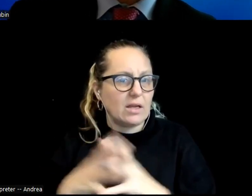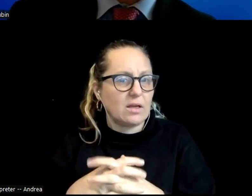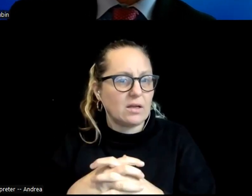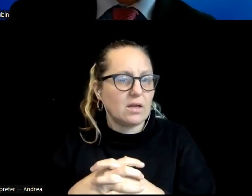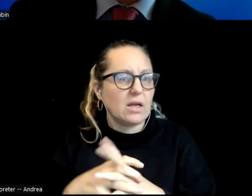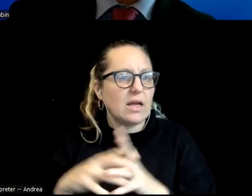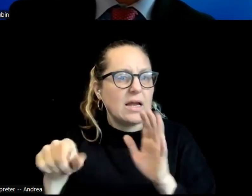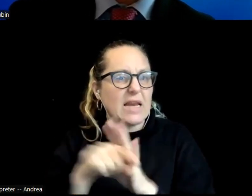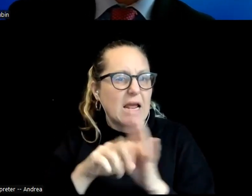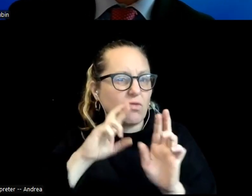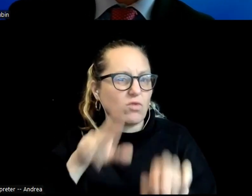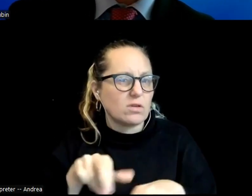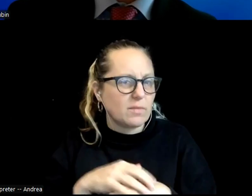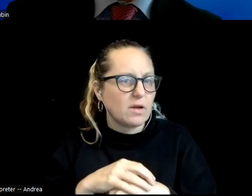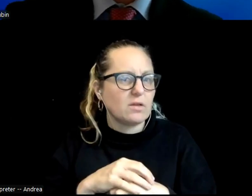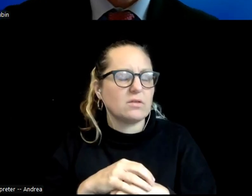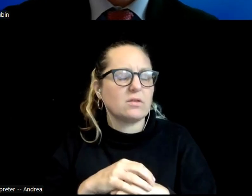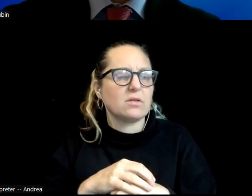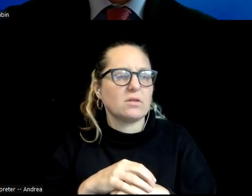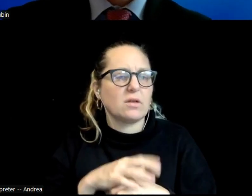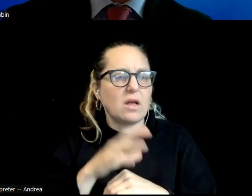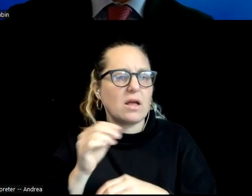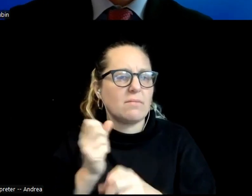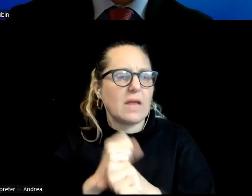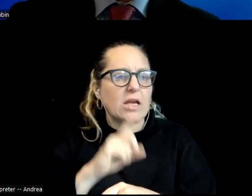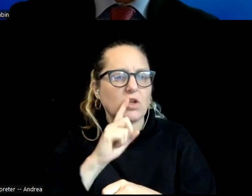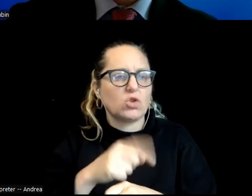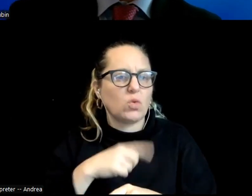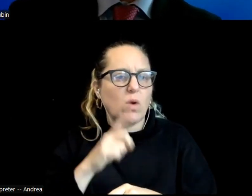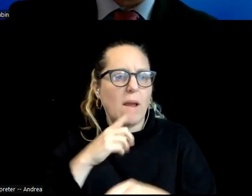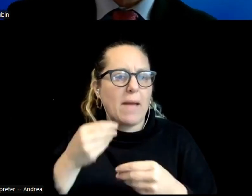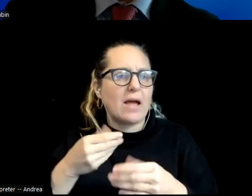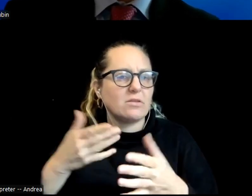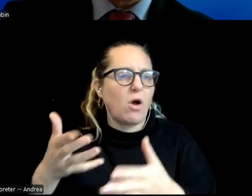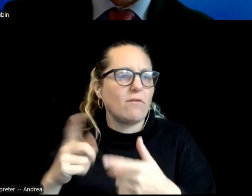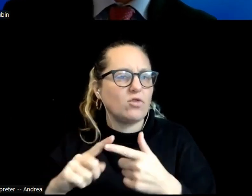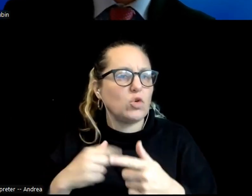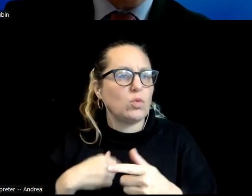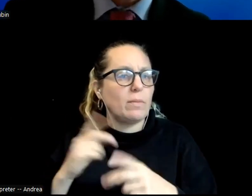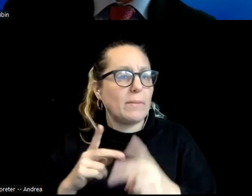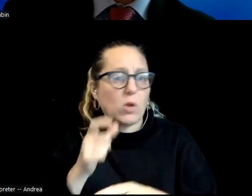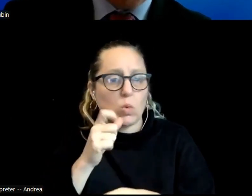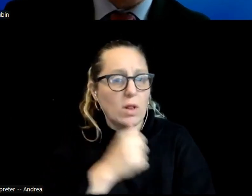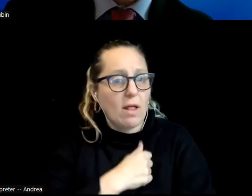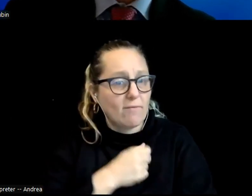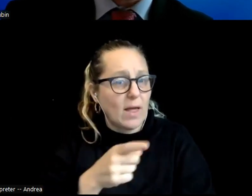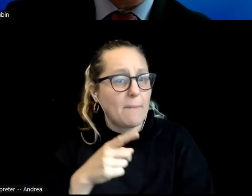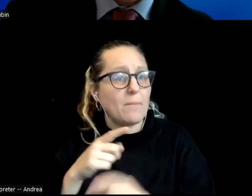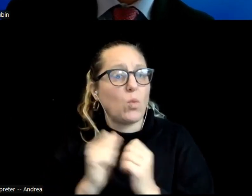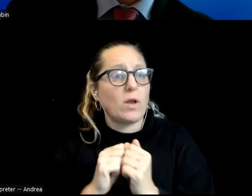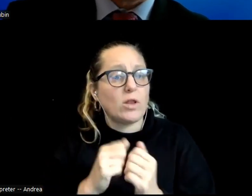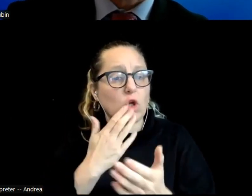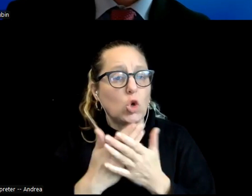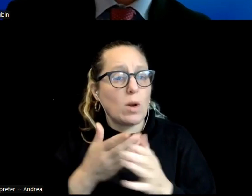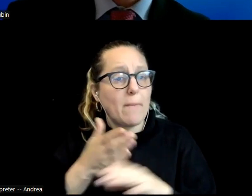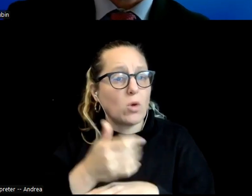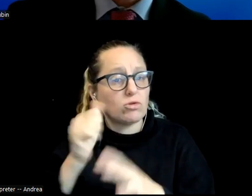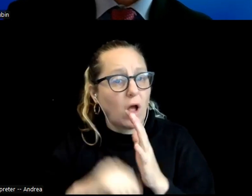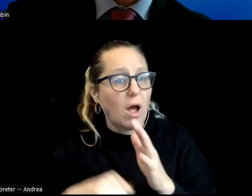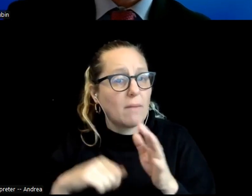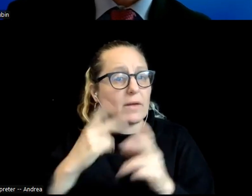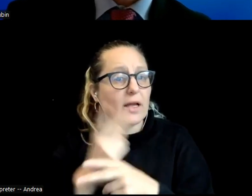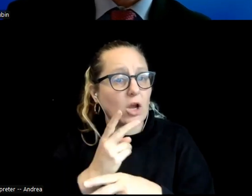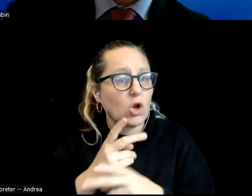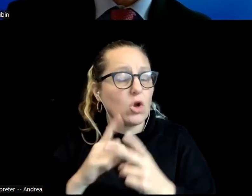negative responses, and making sure that we're passing them off to their loved ones with good post-op care, good